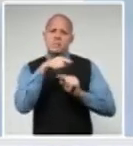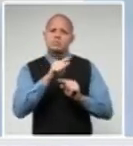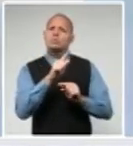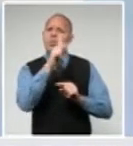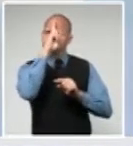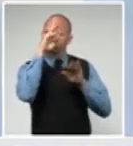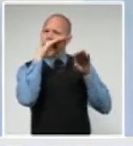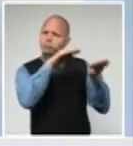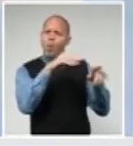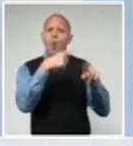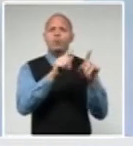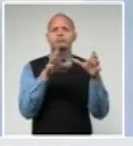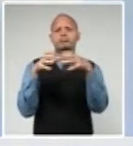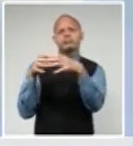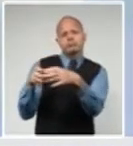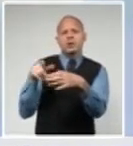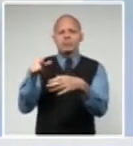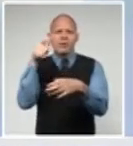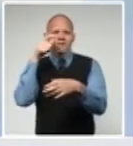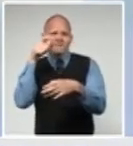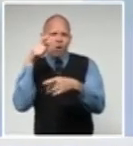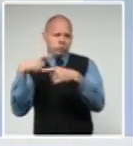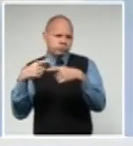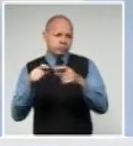4,825 under medical supervision,